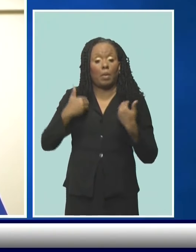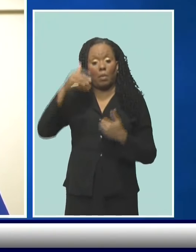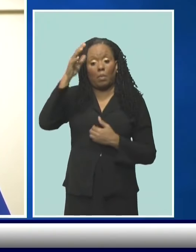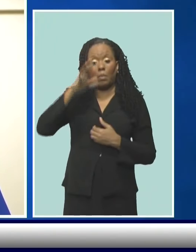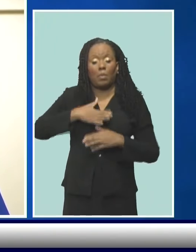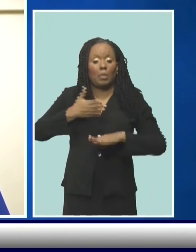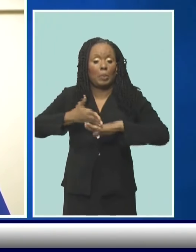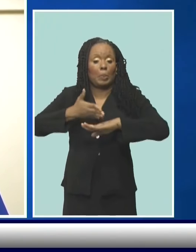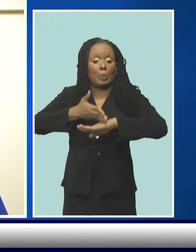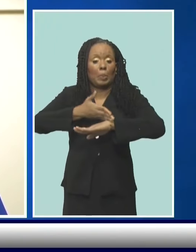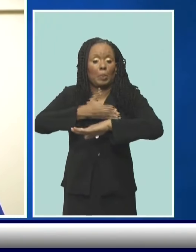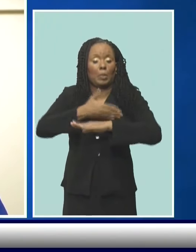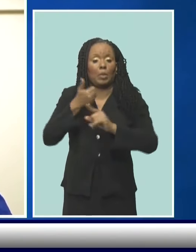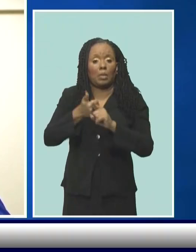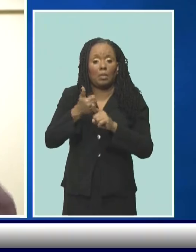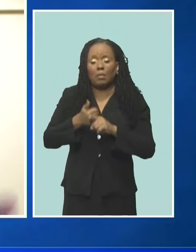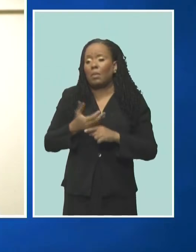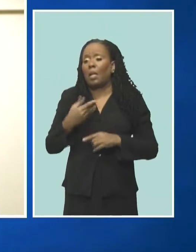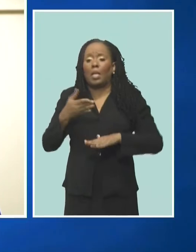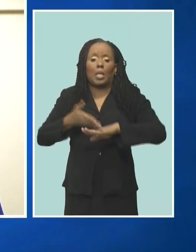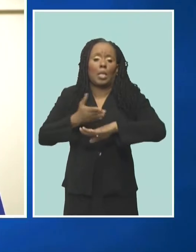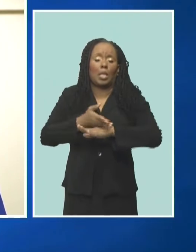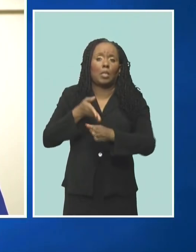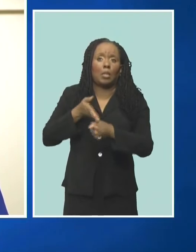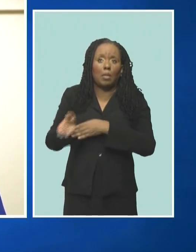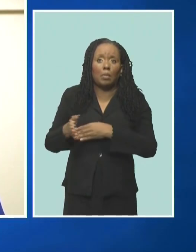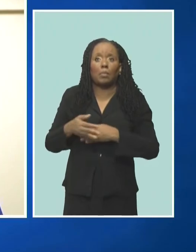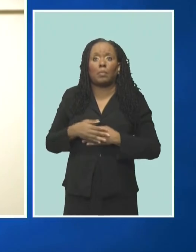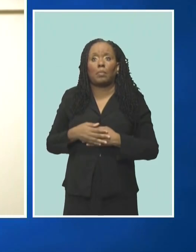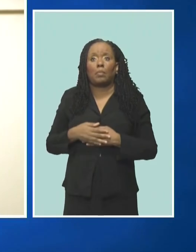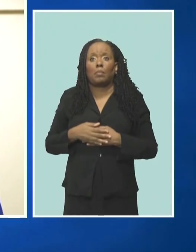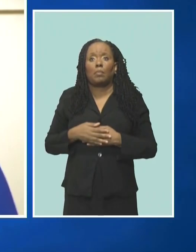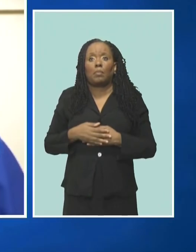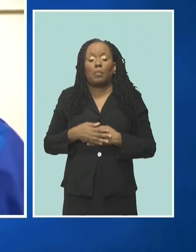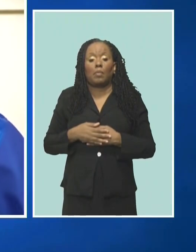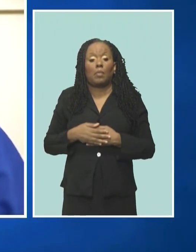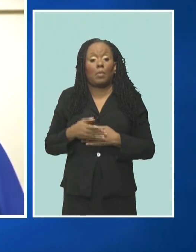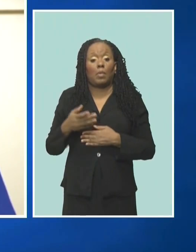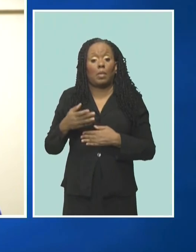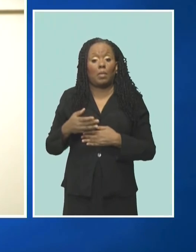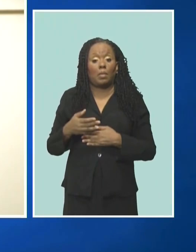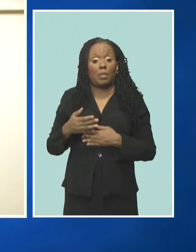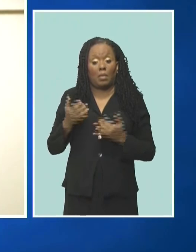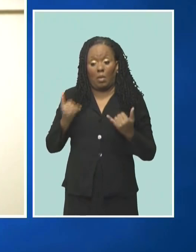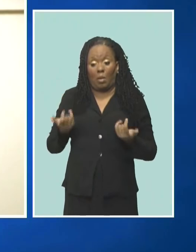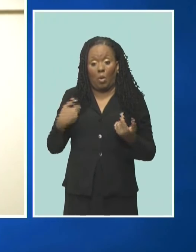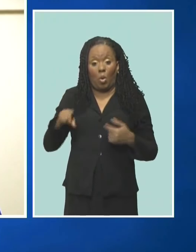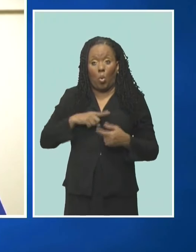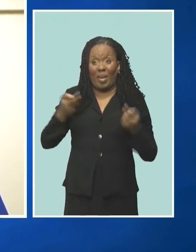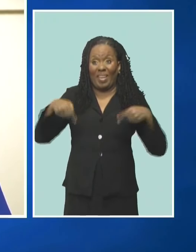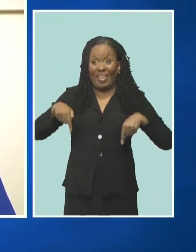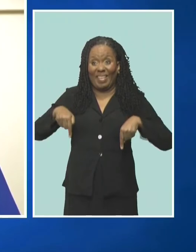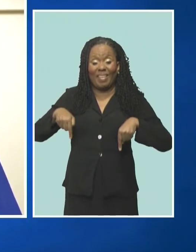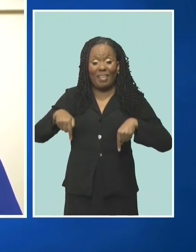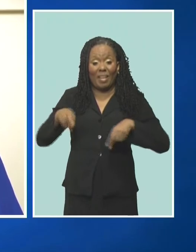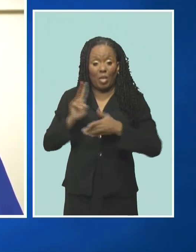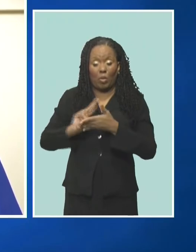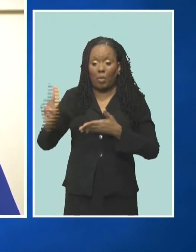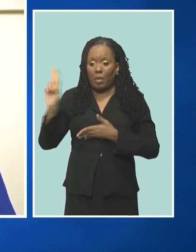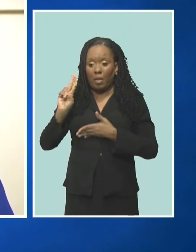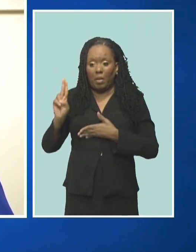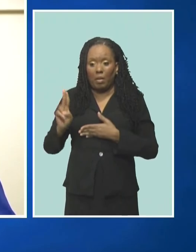really excel in careers. We're at the University of West Indies, and this is very purposeful because we don't have a lot of boys pursuing tertiary